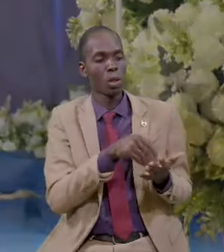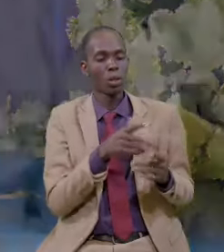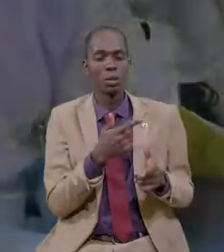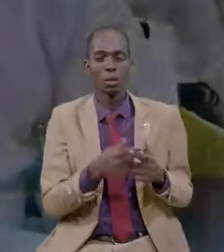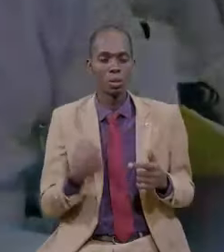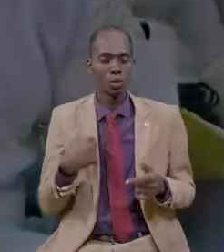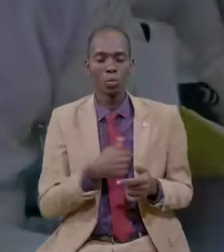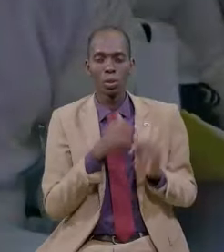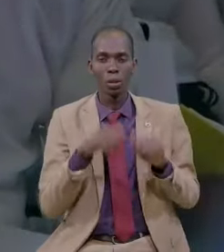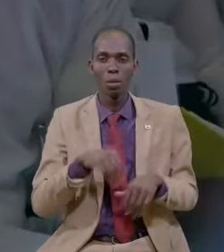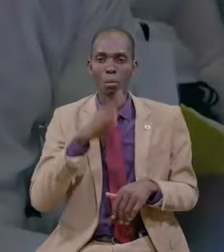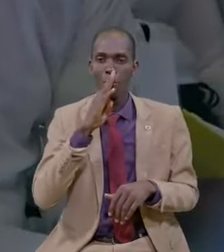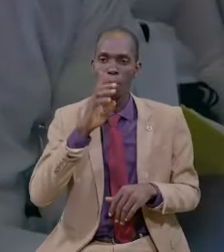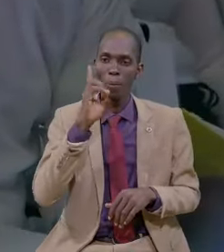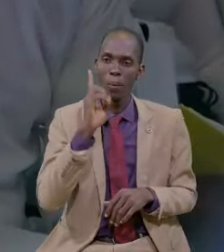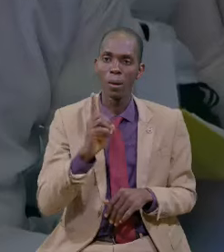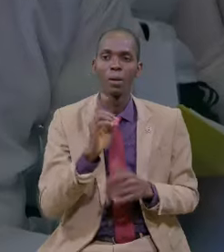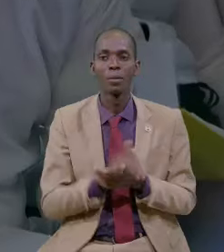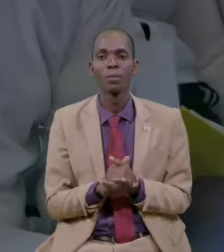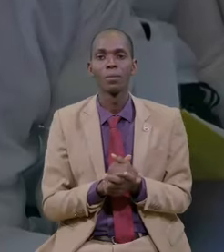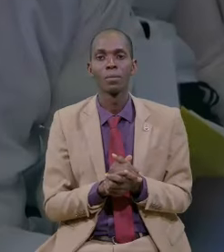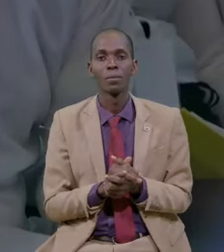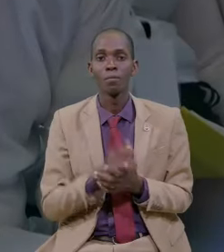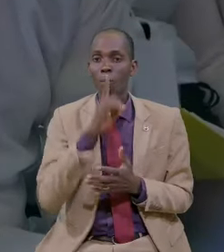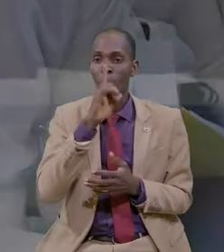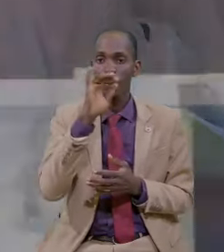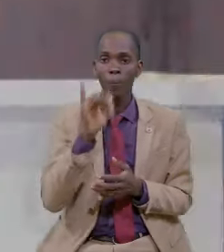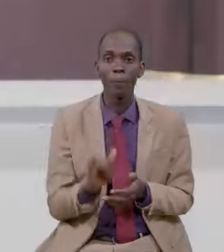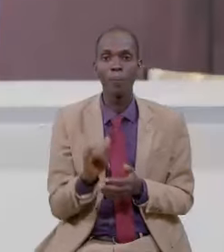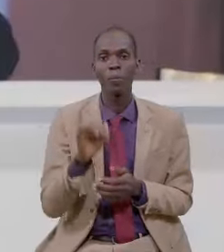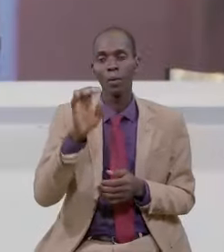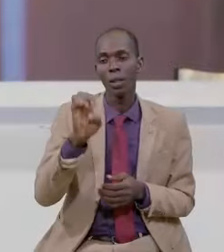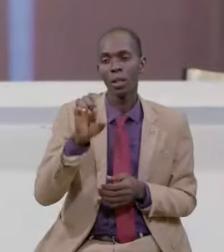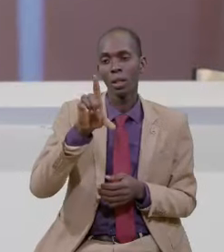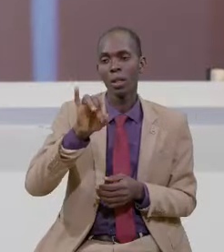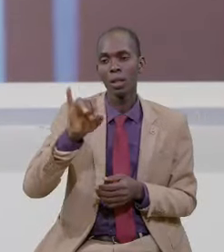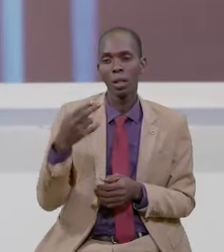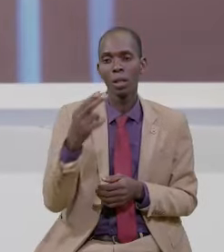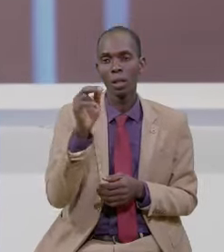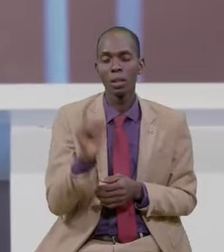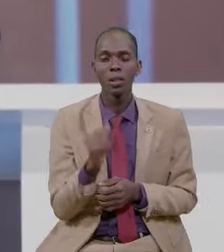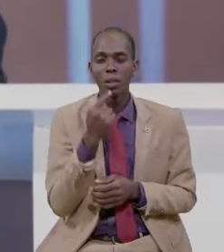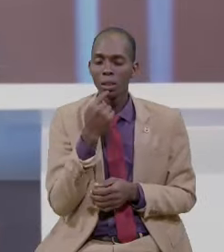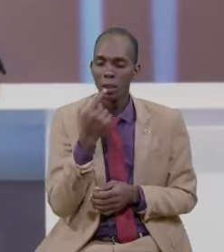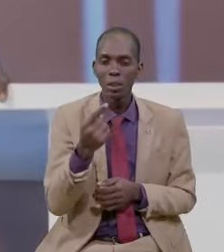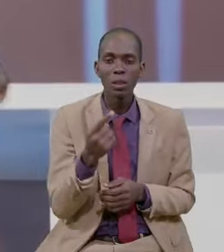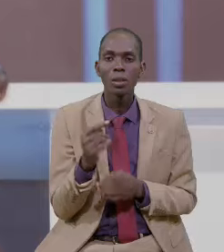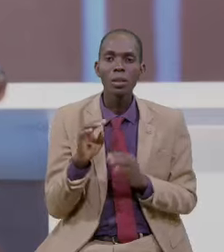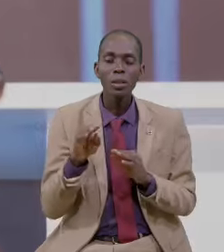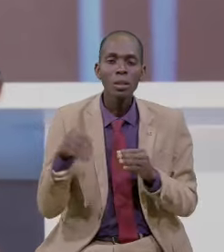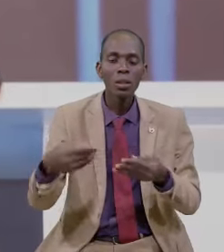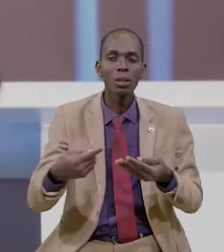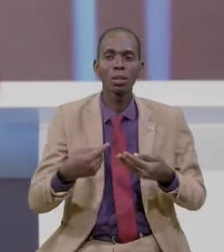one. And actually, Elisha said, give me, tell me,